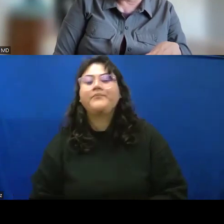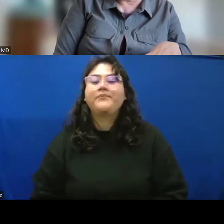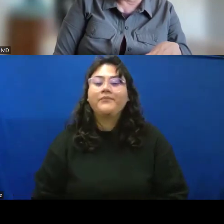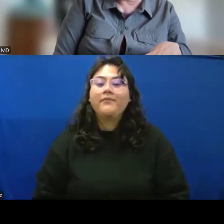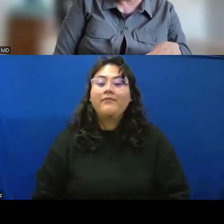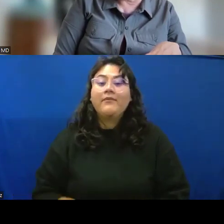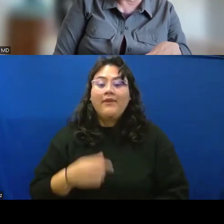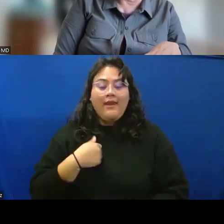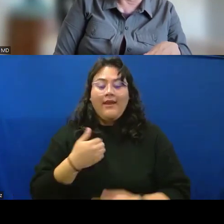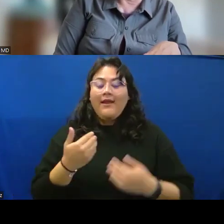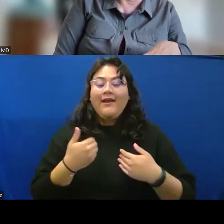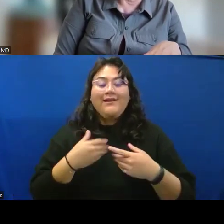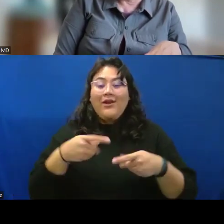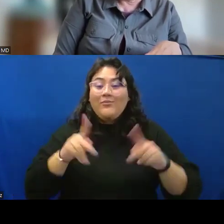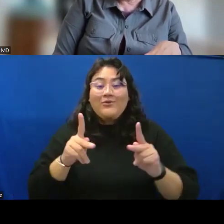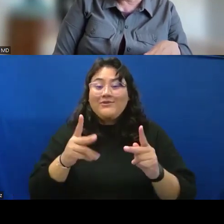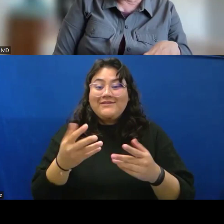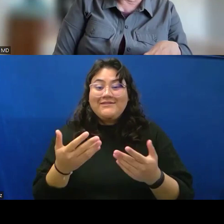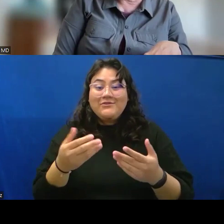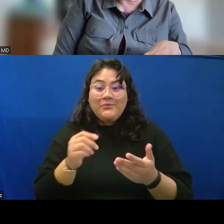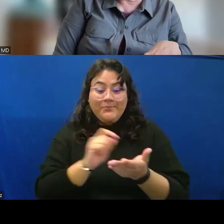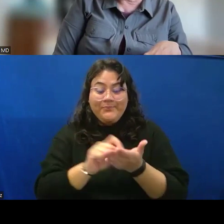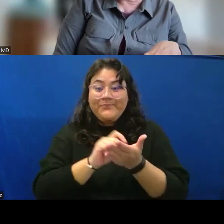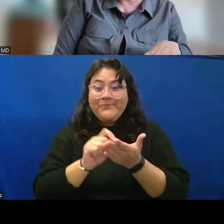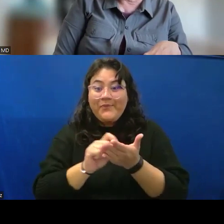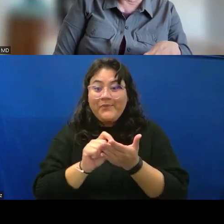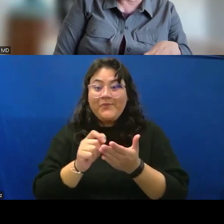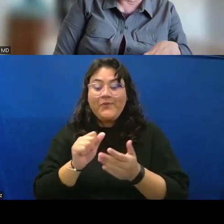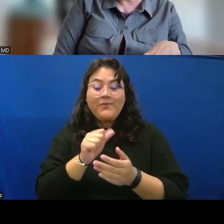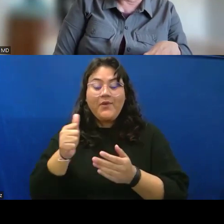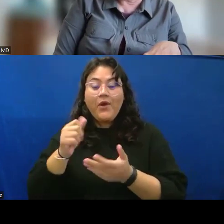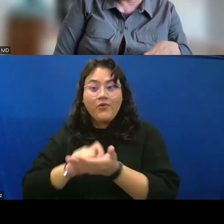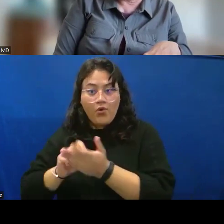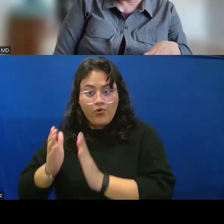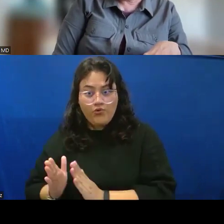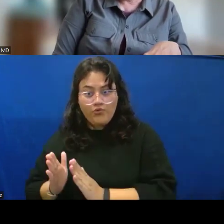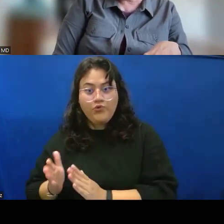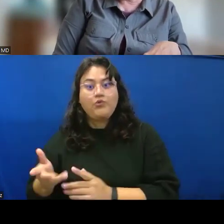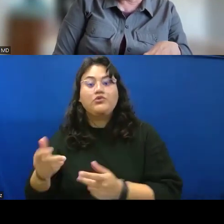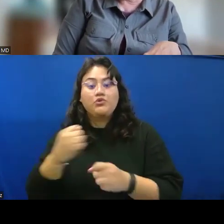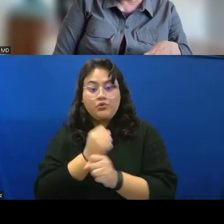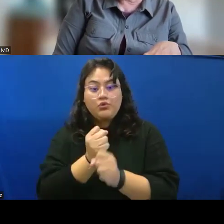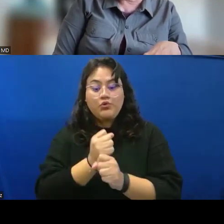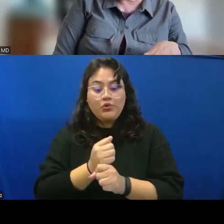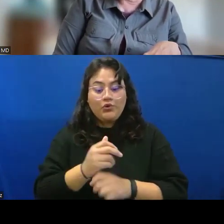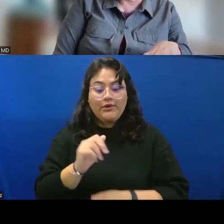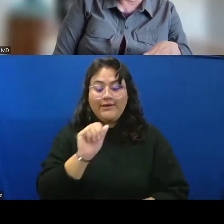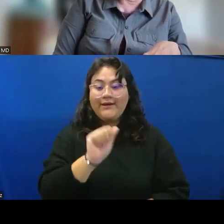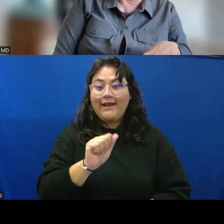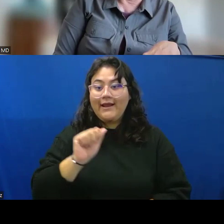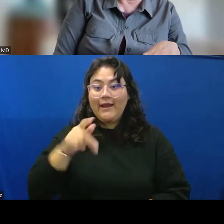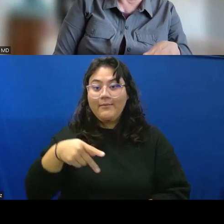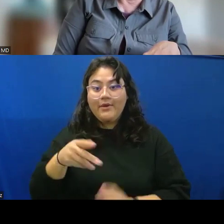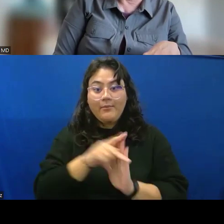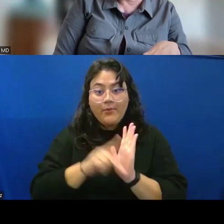author of a policy report called a clinical report by the AAP, and I've been invited to talk to you